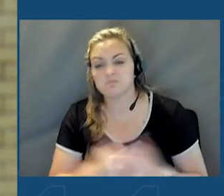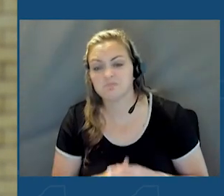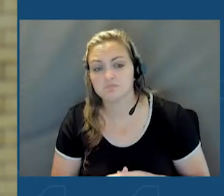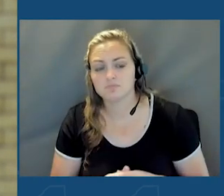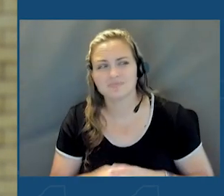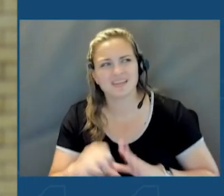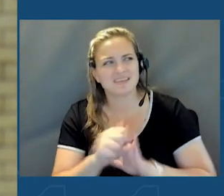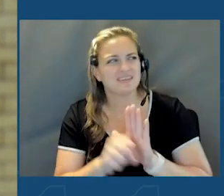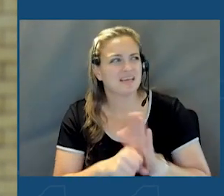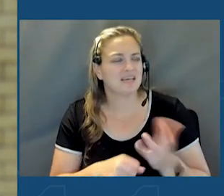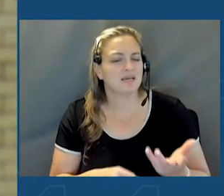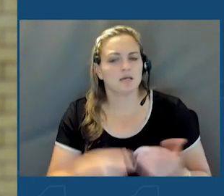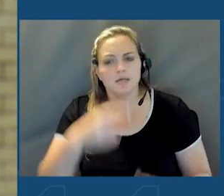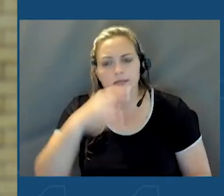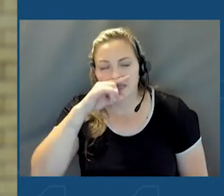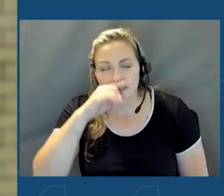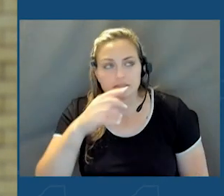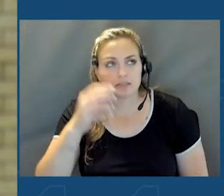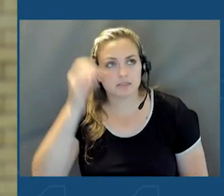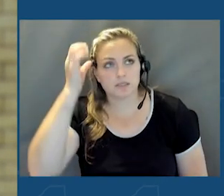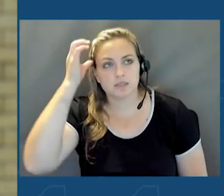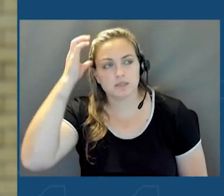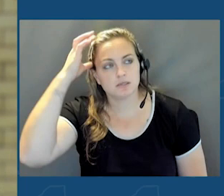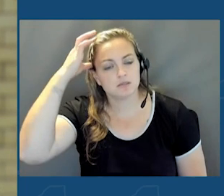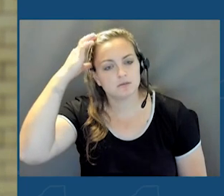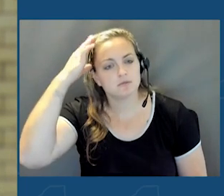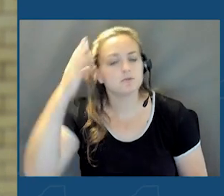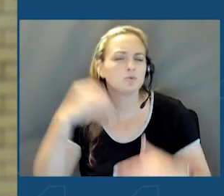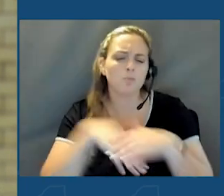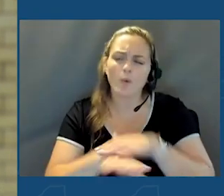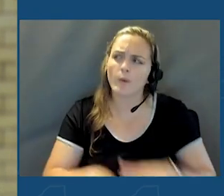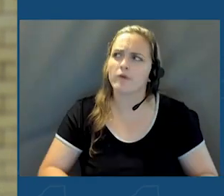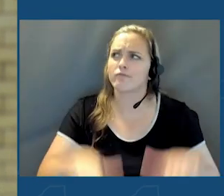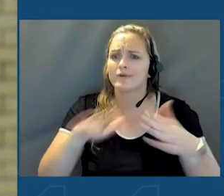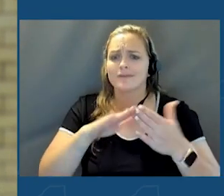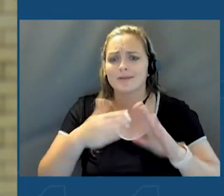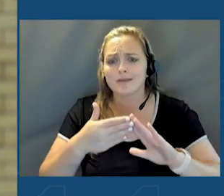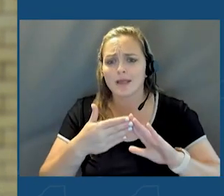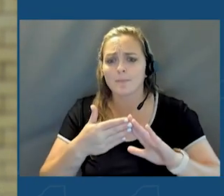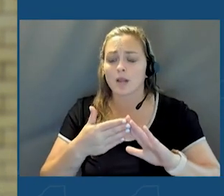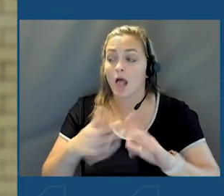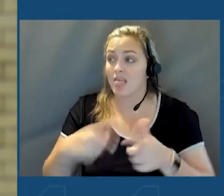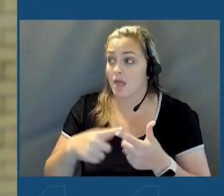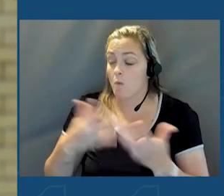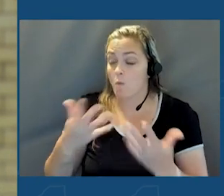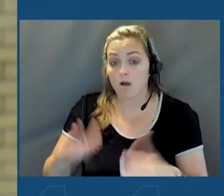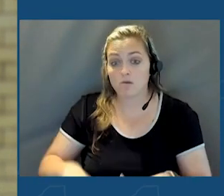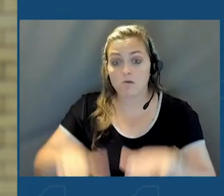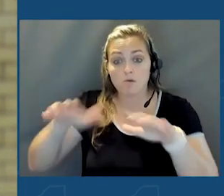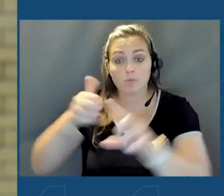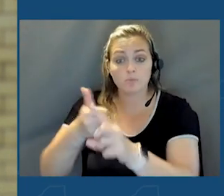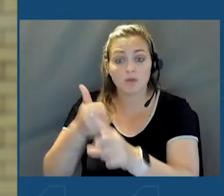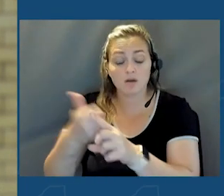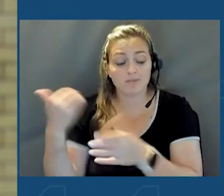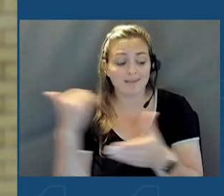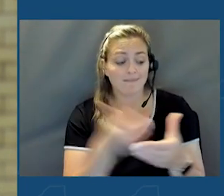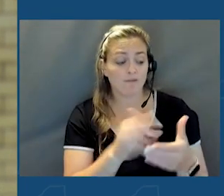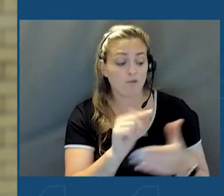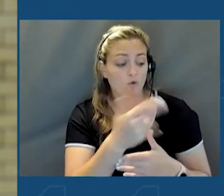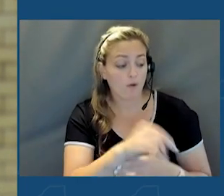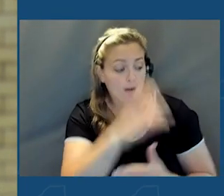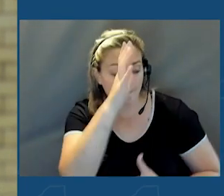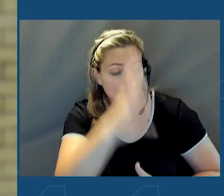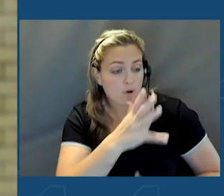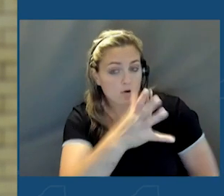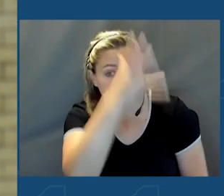where kids are born and raised in a neighborhood. They want to raise their kids so they can be close to grandparents, and they have to say, I'm sorry, we have to